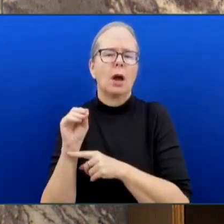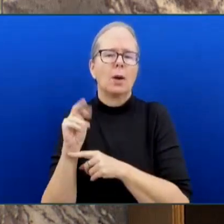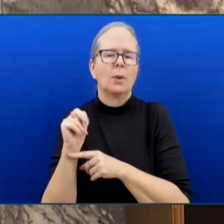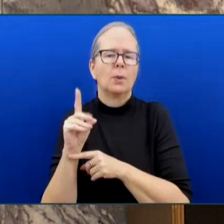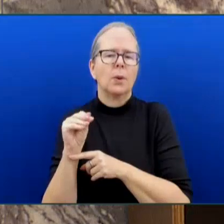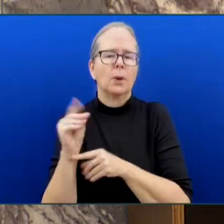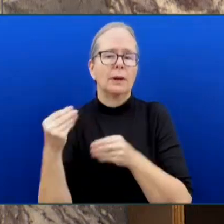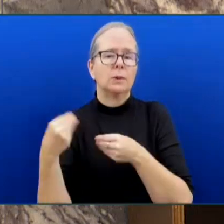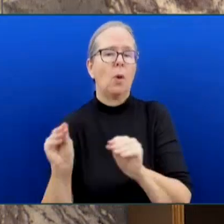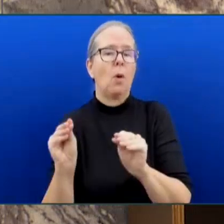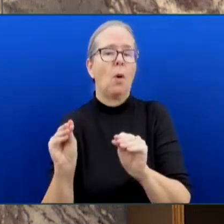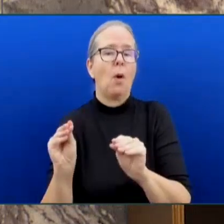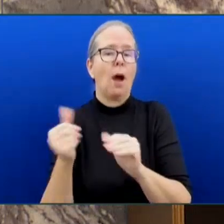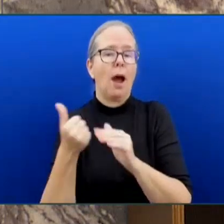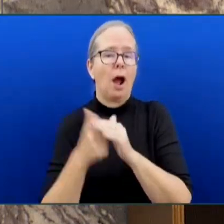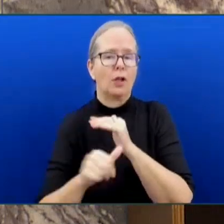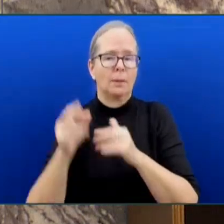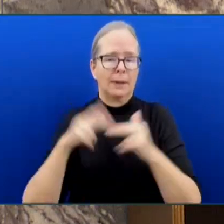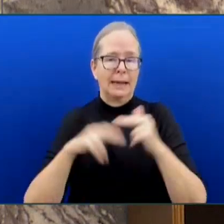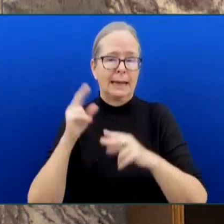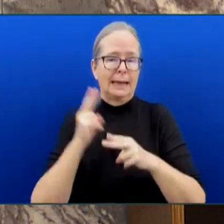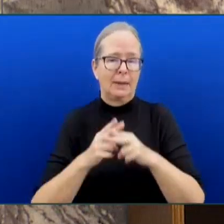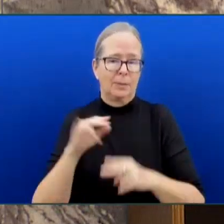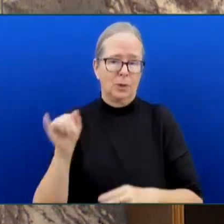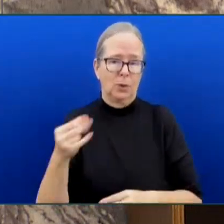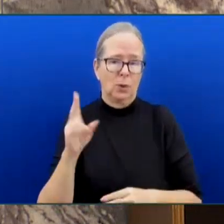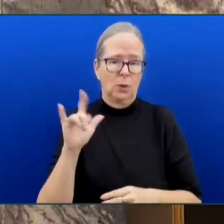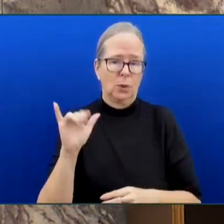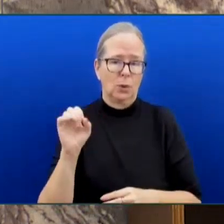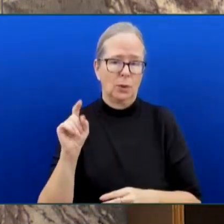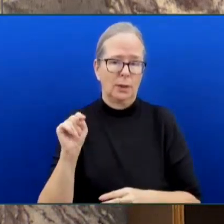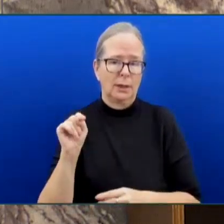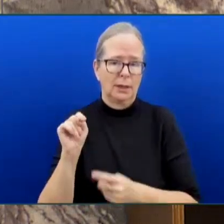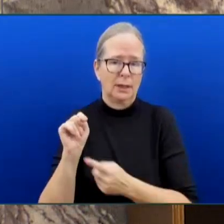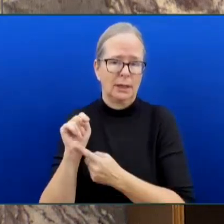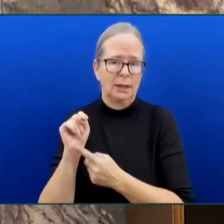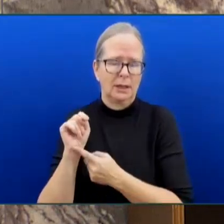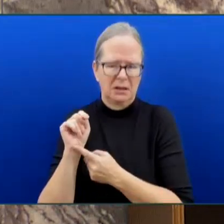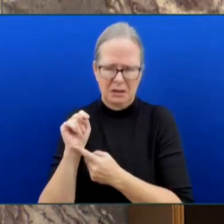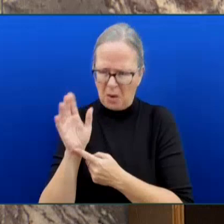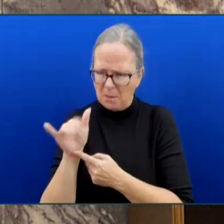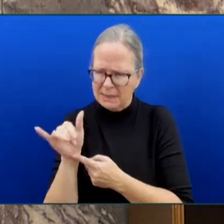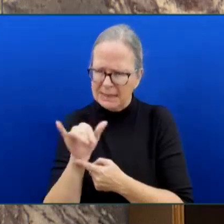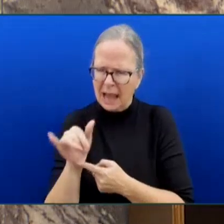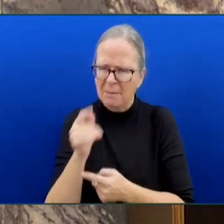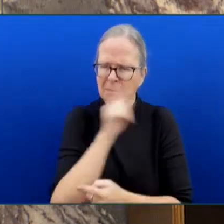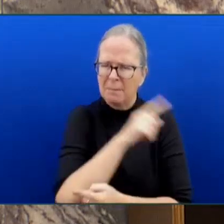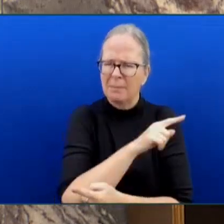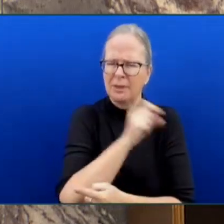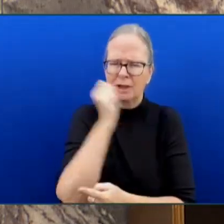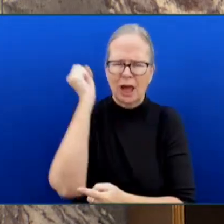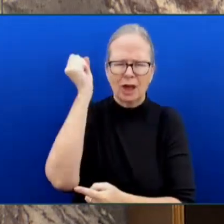not star-crossed love, but a lucrative Airbnb opportunity that earned him a